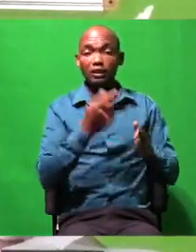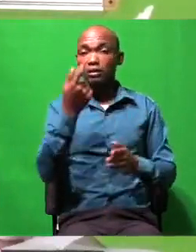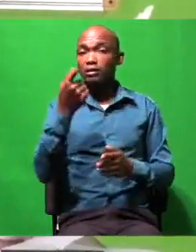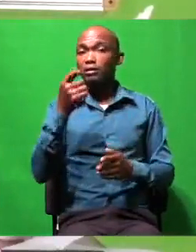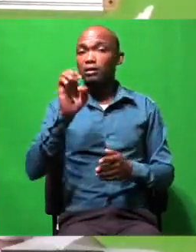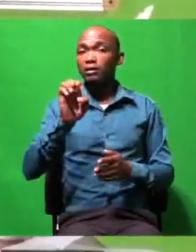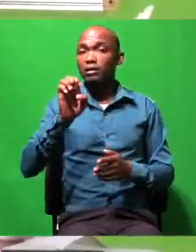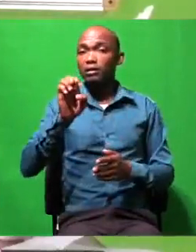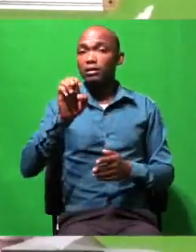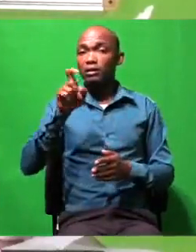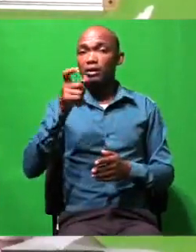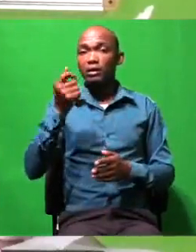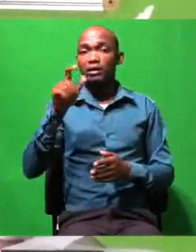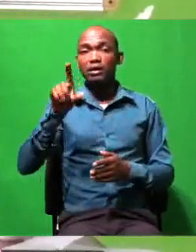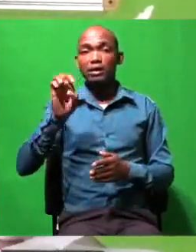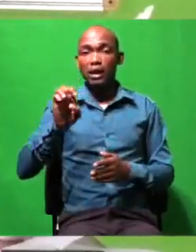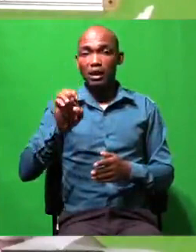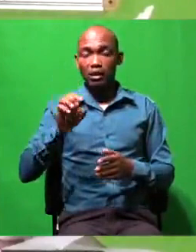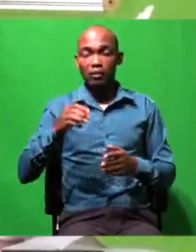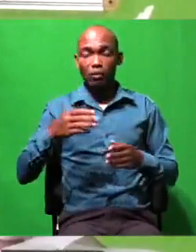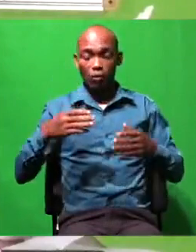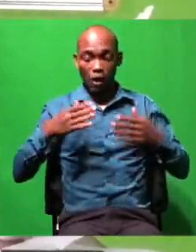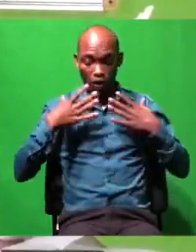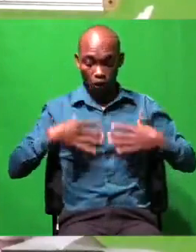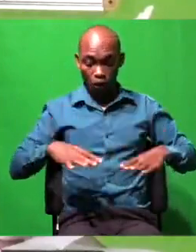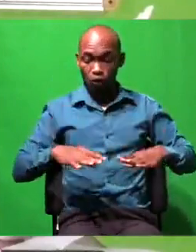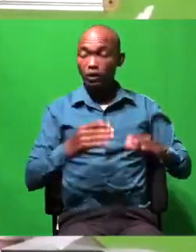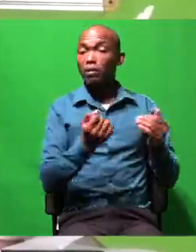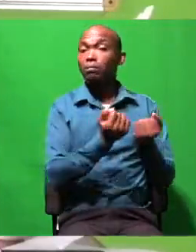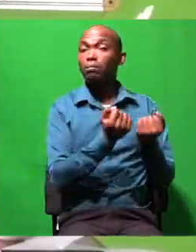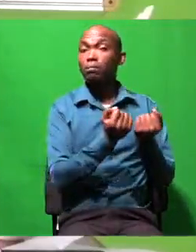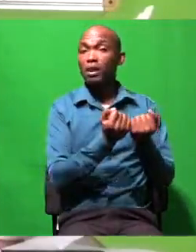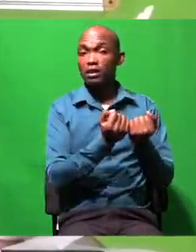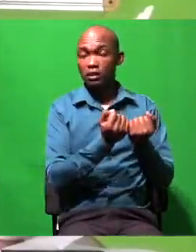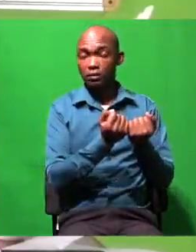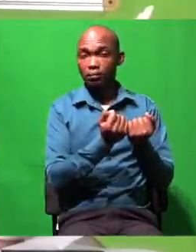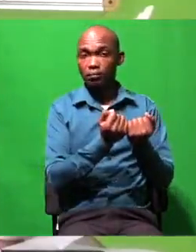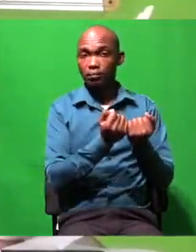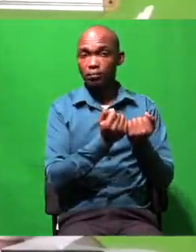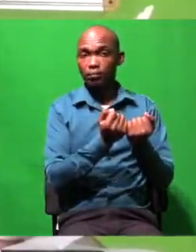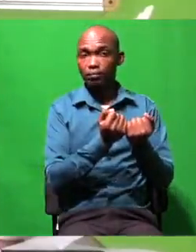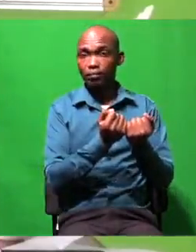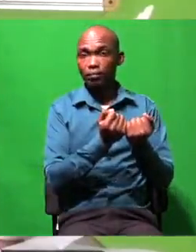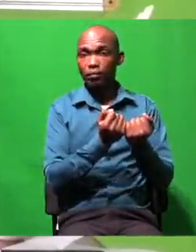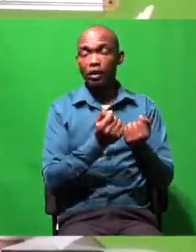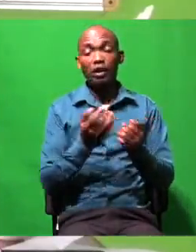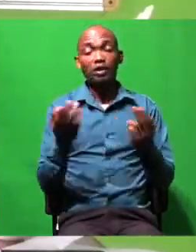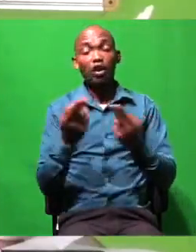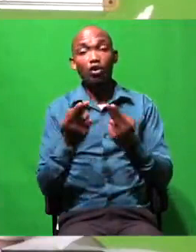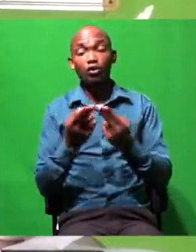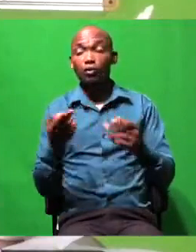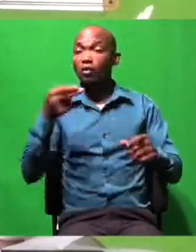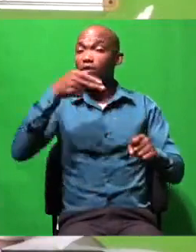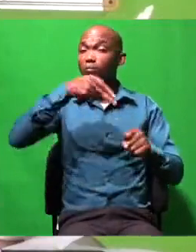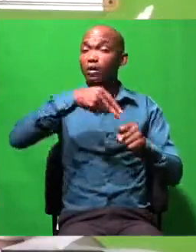industry whereby our clothes are made. We have a petrol station, so it means